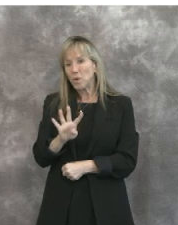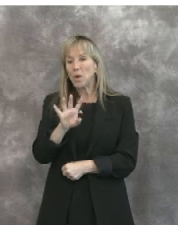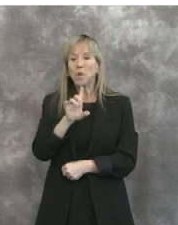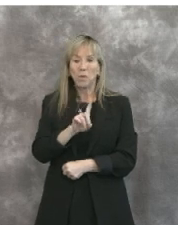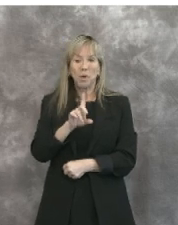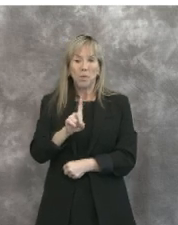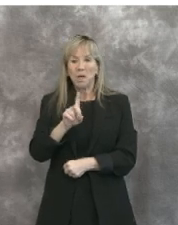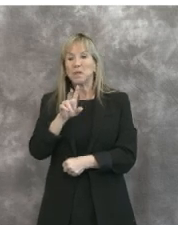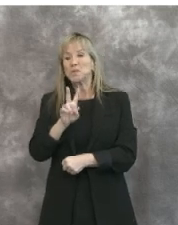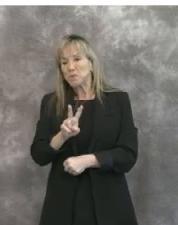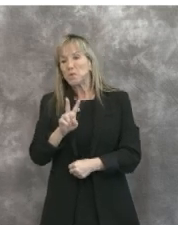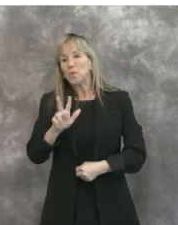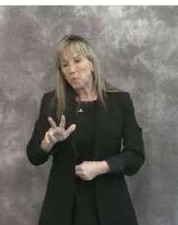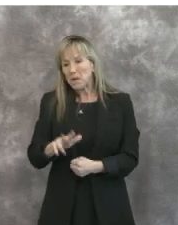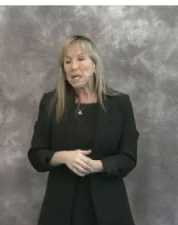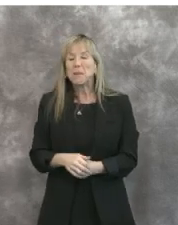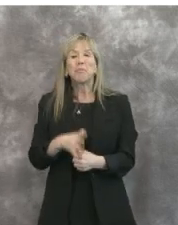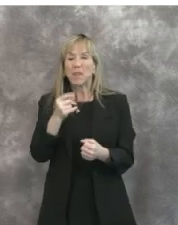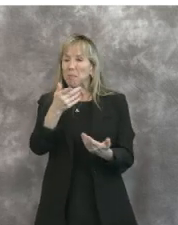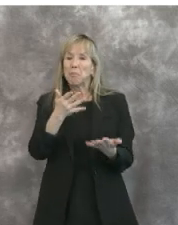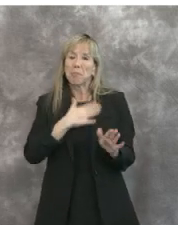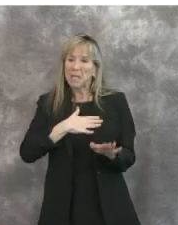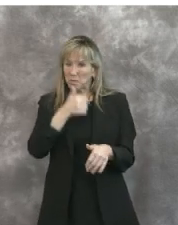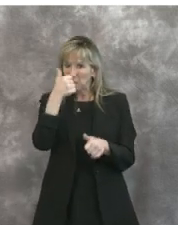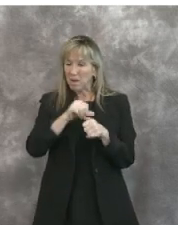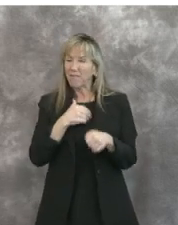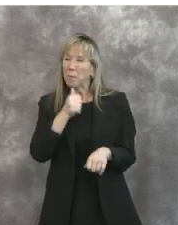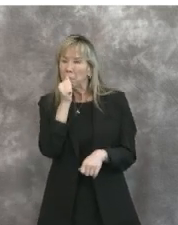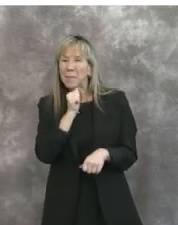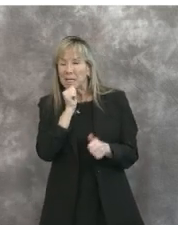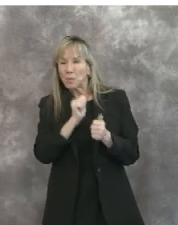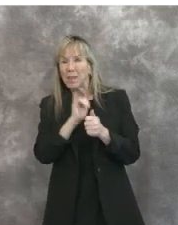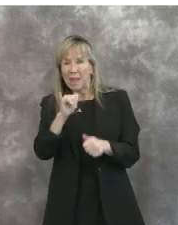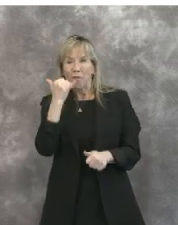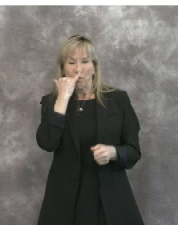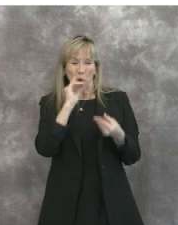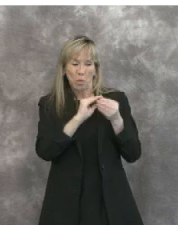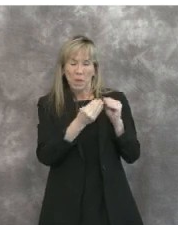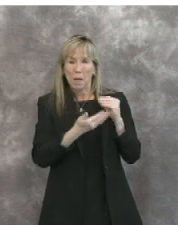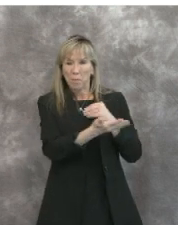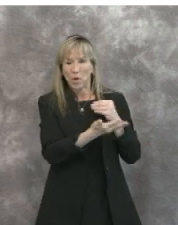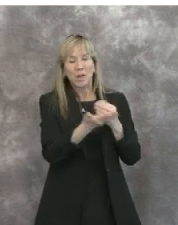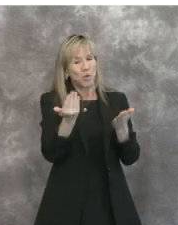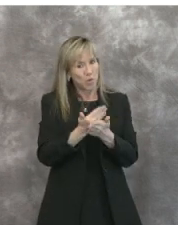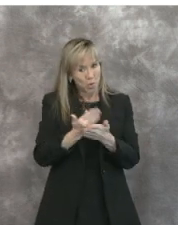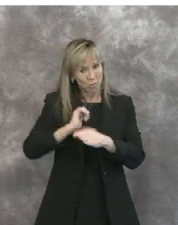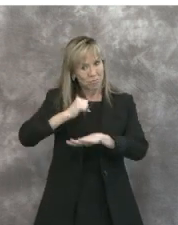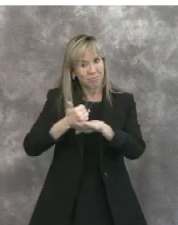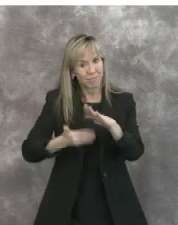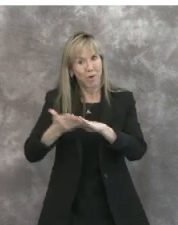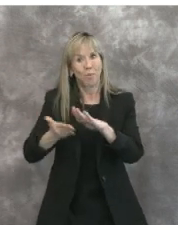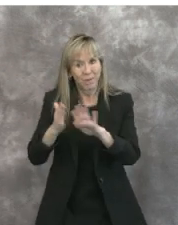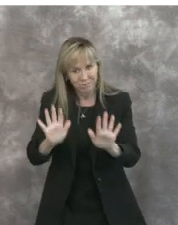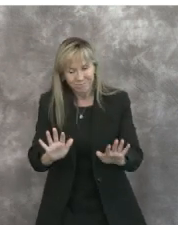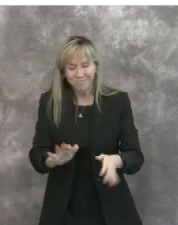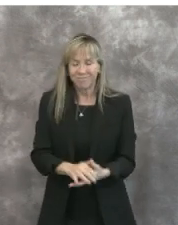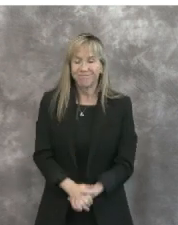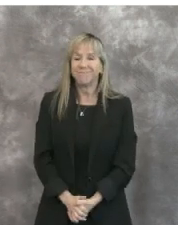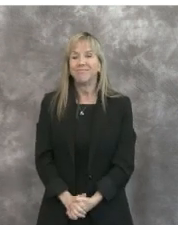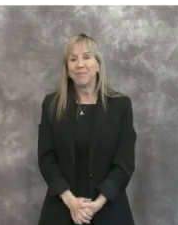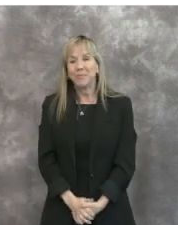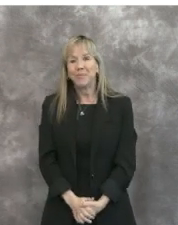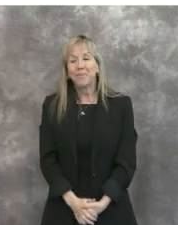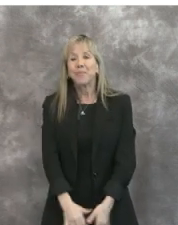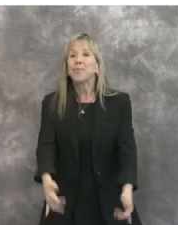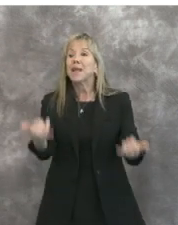888-634-1123. Again, have a little patience with that phone line as this is a new operation, a new program that is just getting up and running.